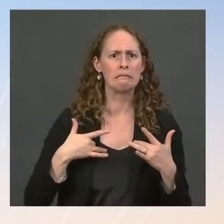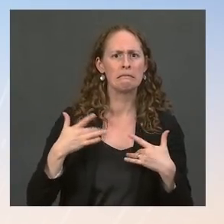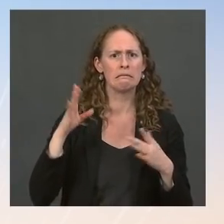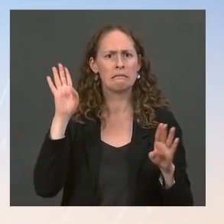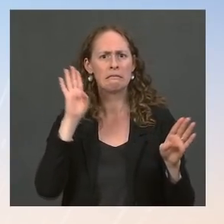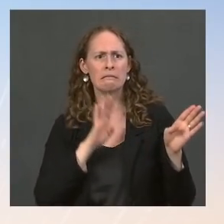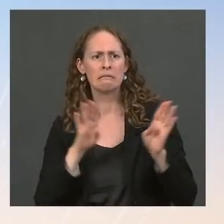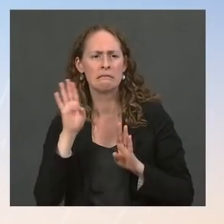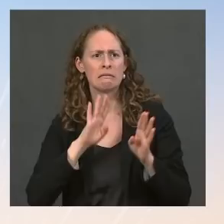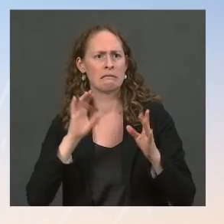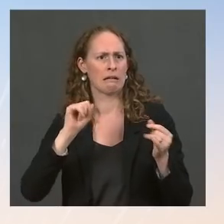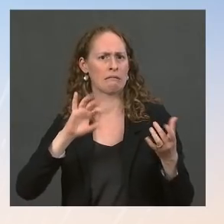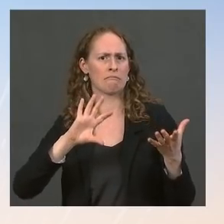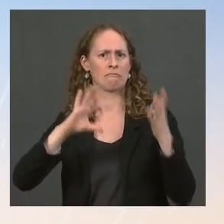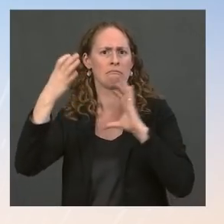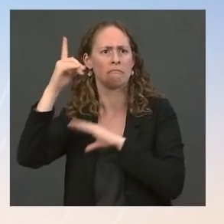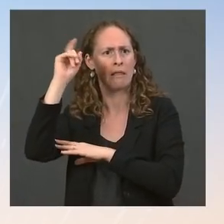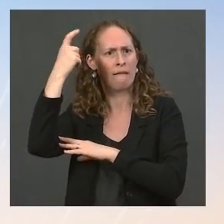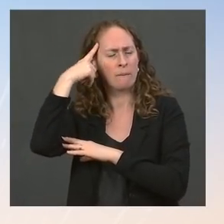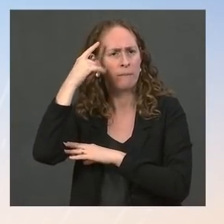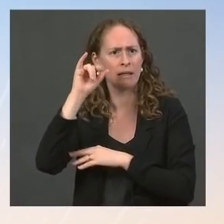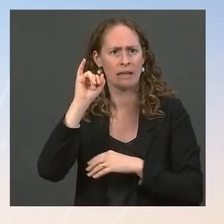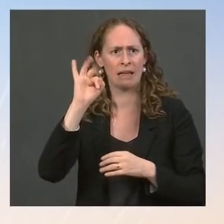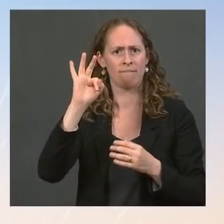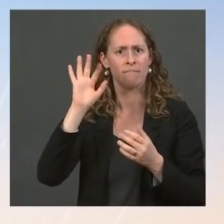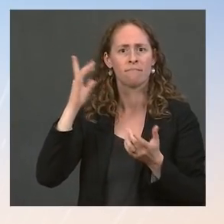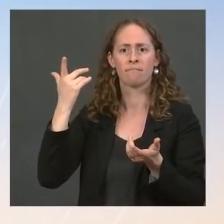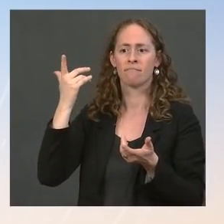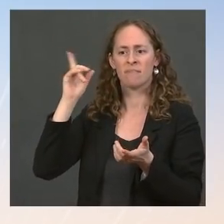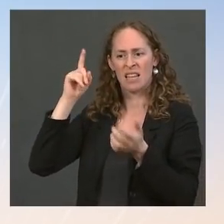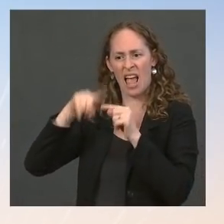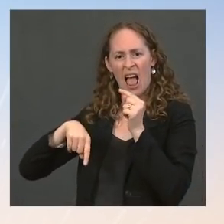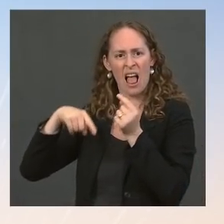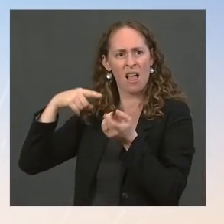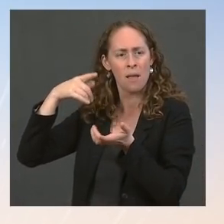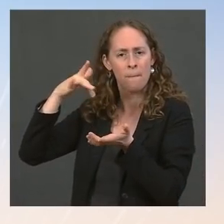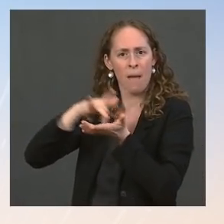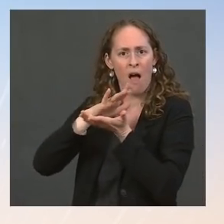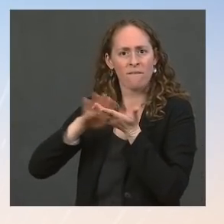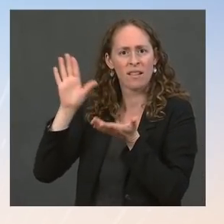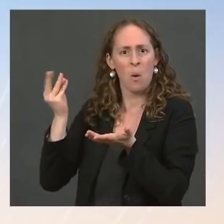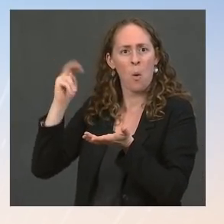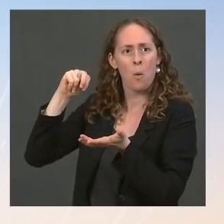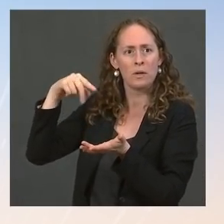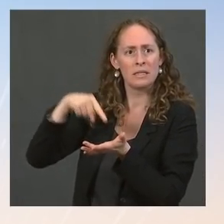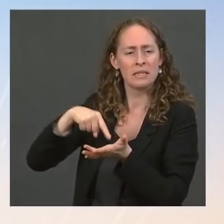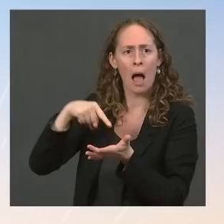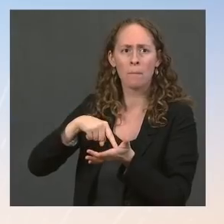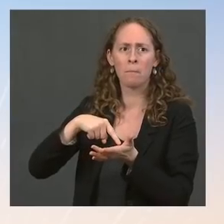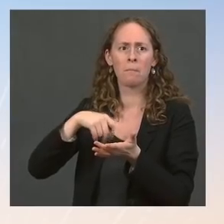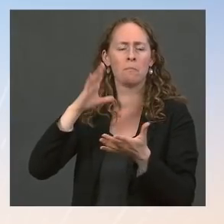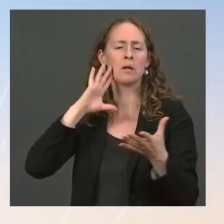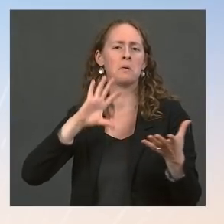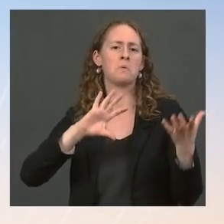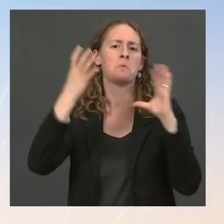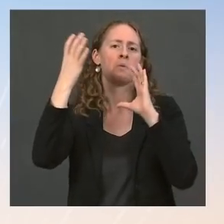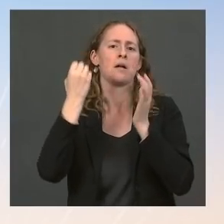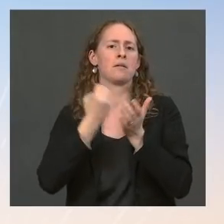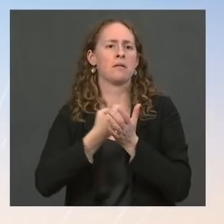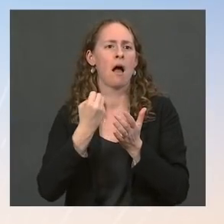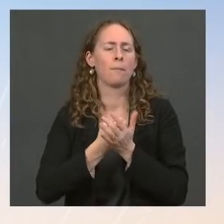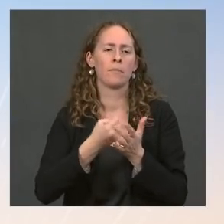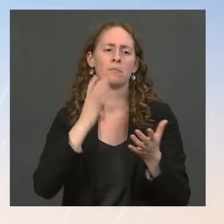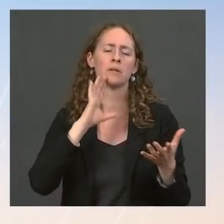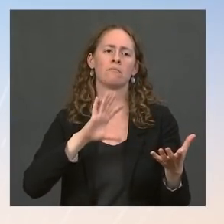U.S. government defaulting. This is why it's never happened in the past. It would have a huge, devastating impact on our economy. He knows that. He stated that